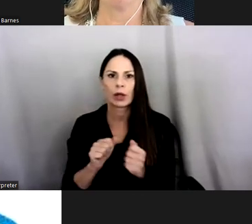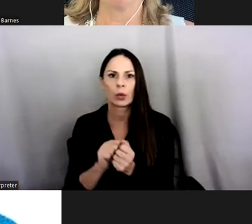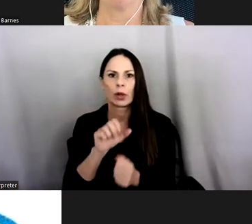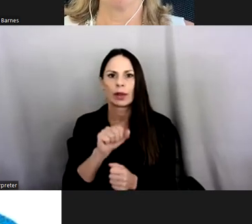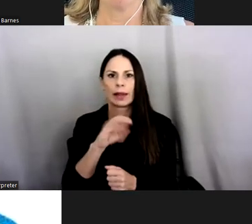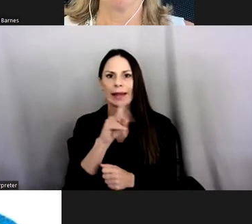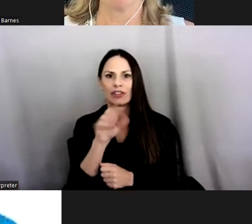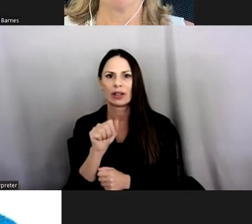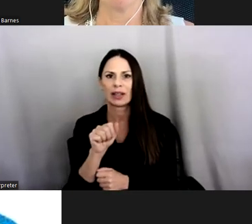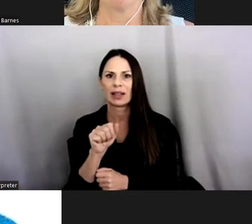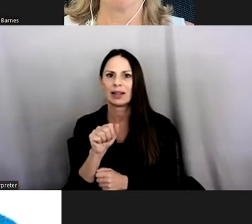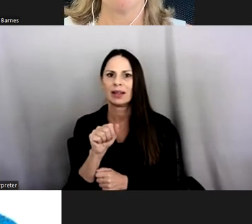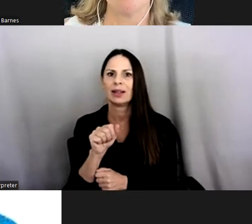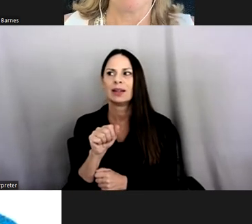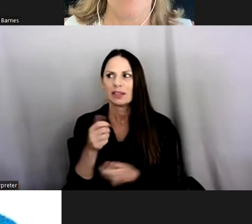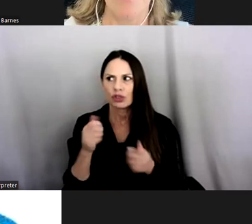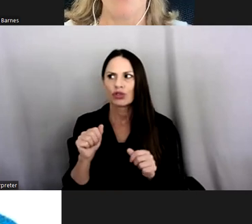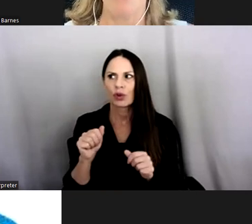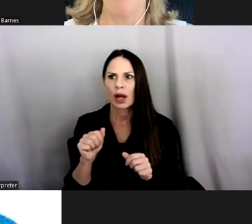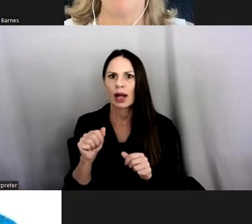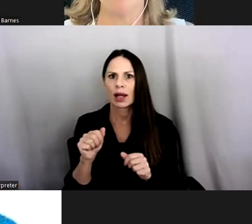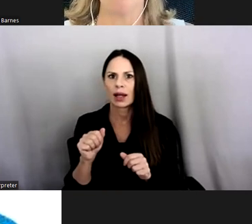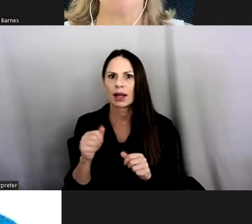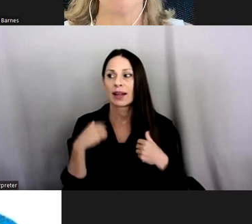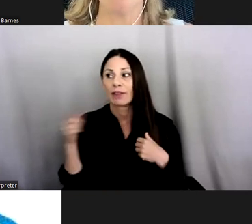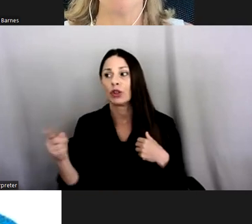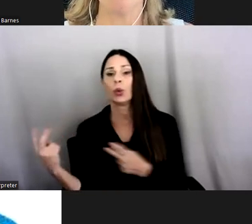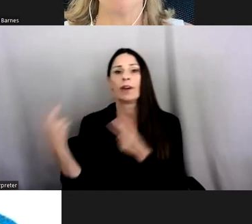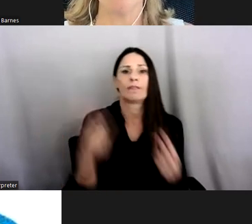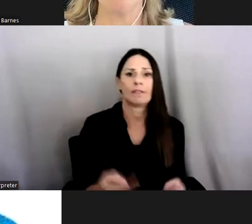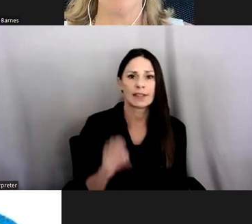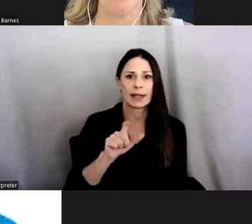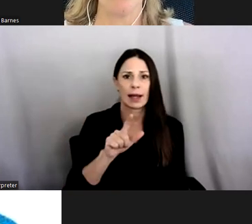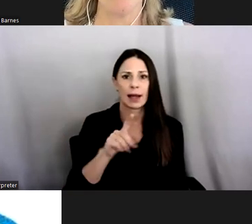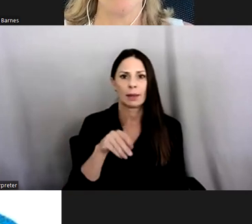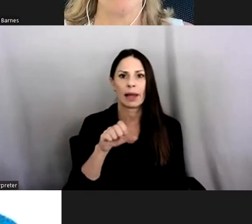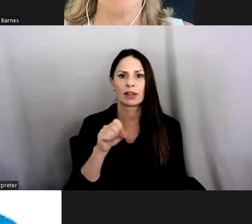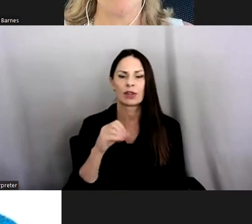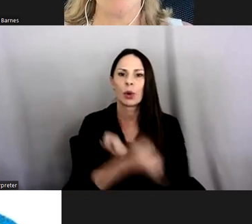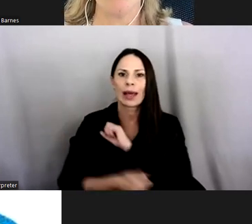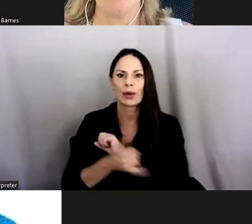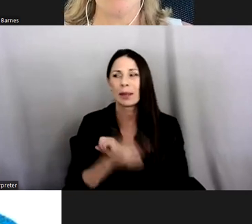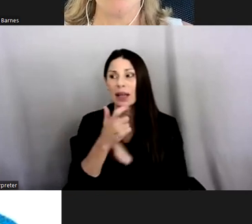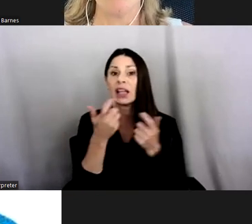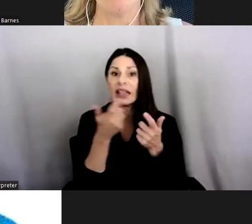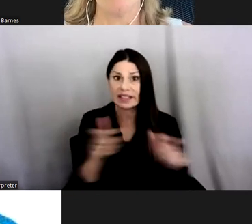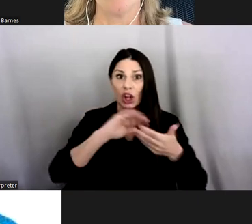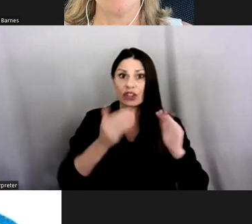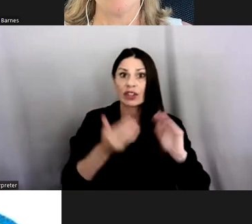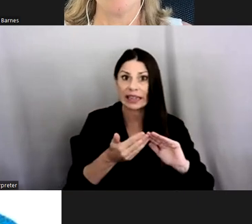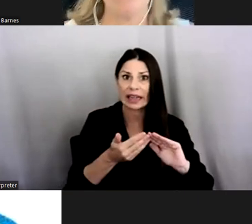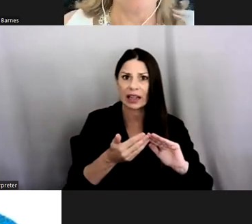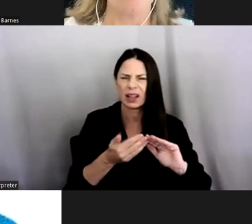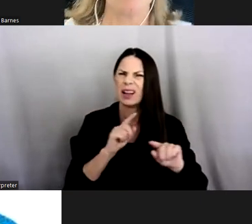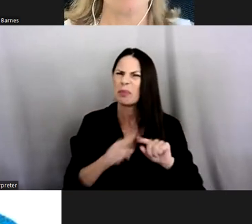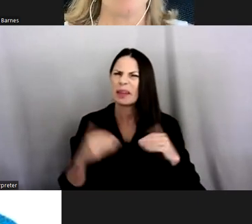visit El Paso County, because it's very big, and it's a large city for having some of the small town issues that